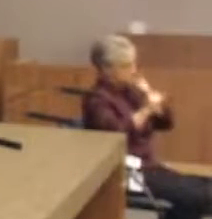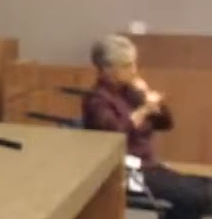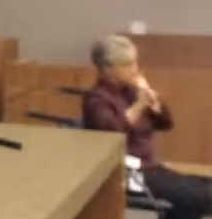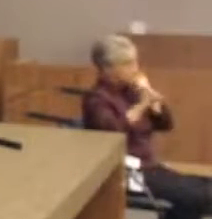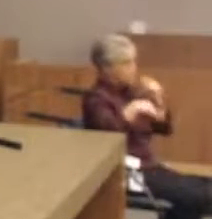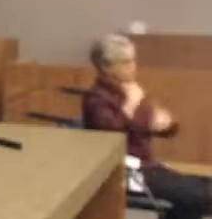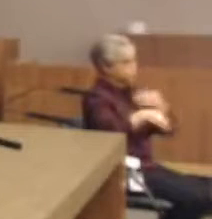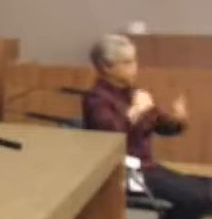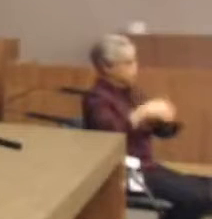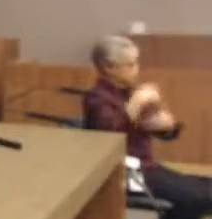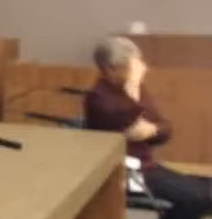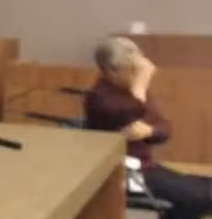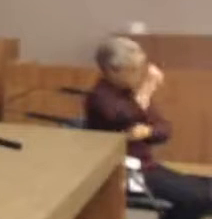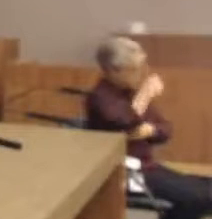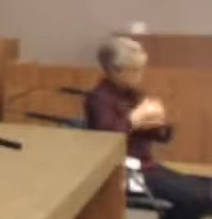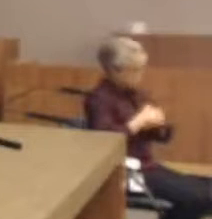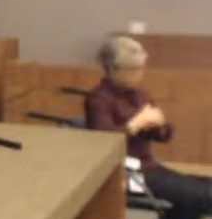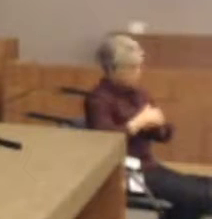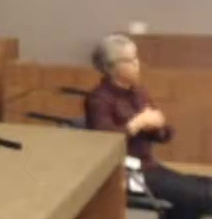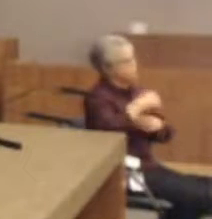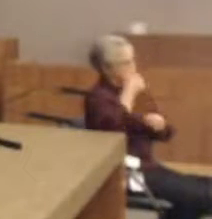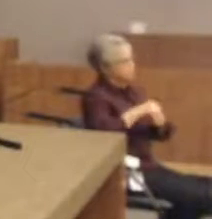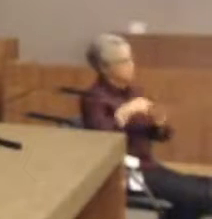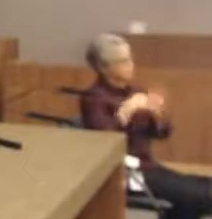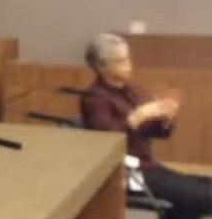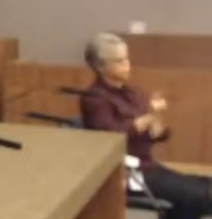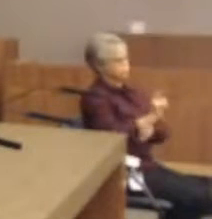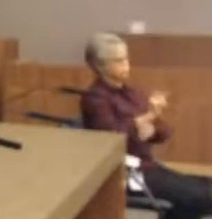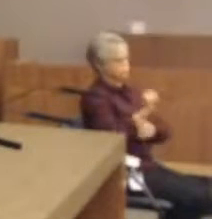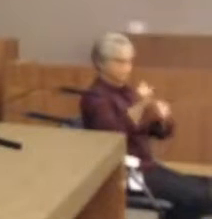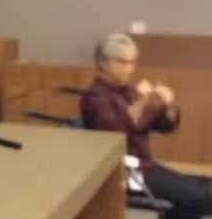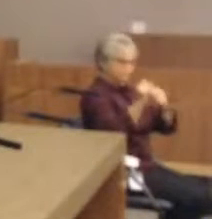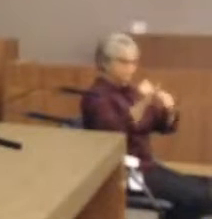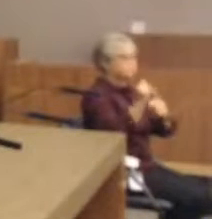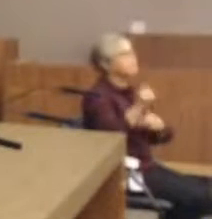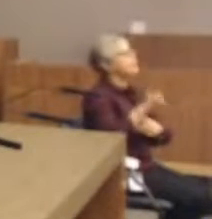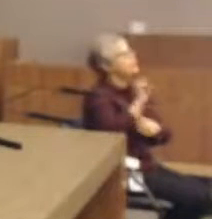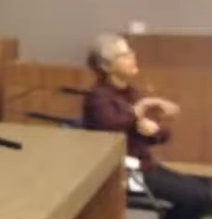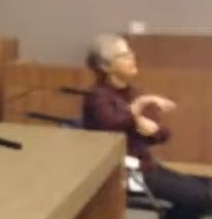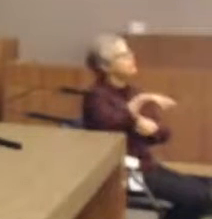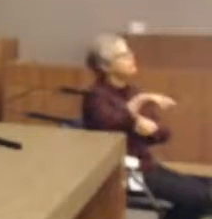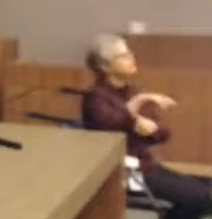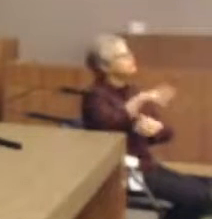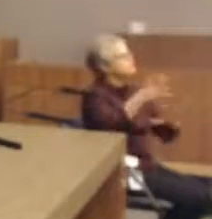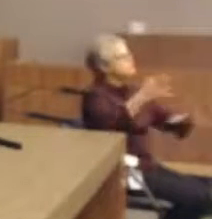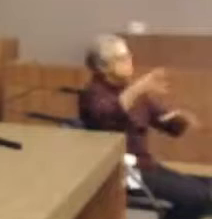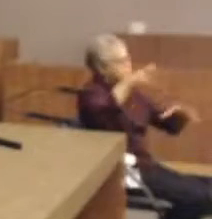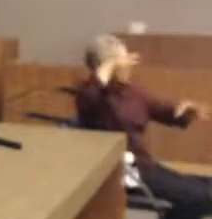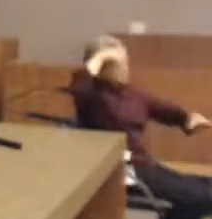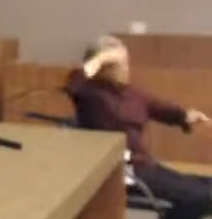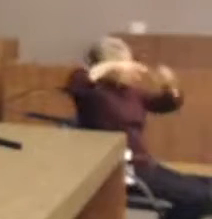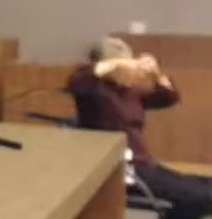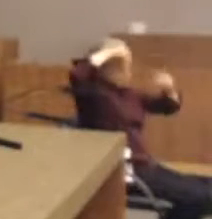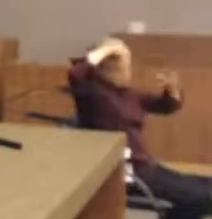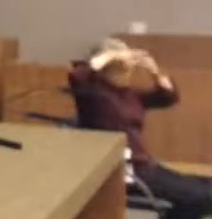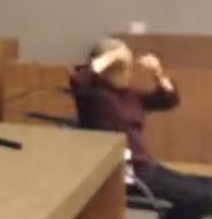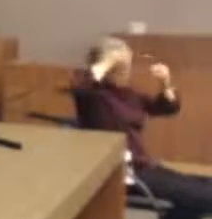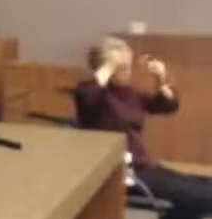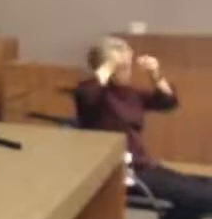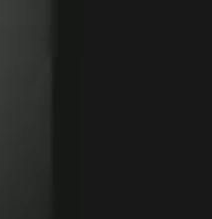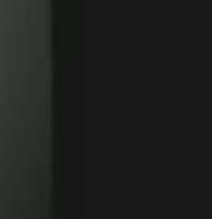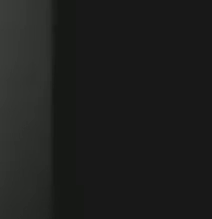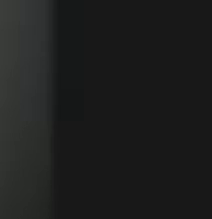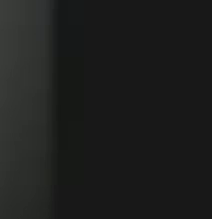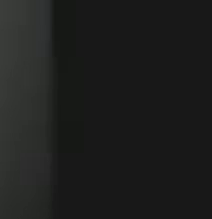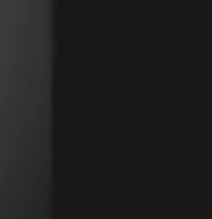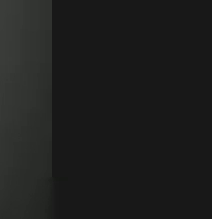the brain, remember where I showed you where it was, that's going to take in the information. This is all information.